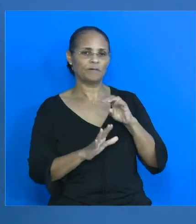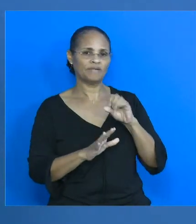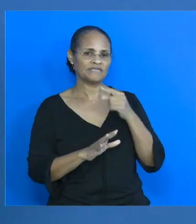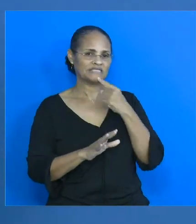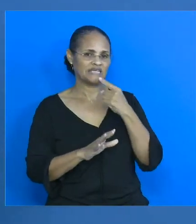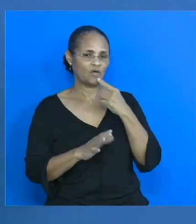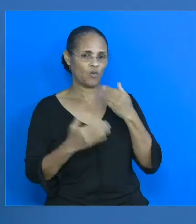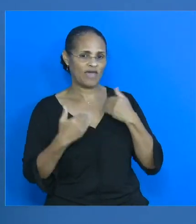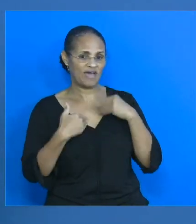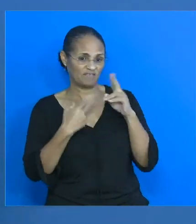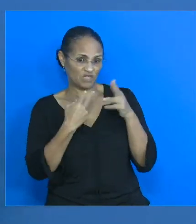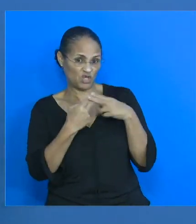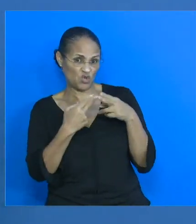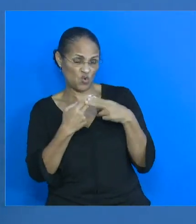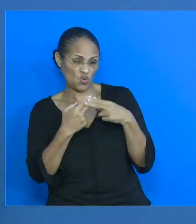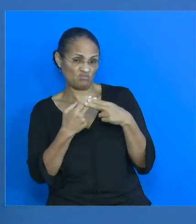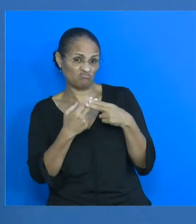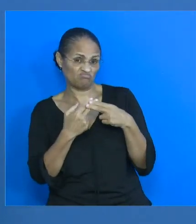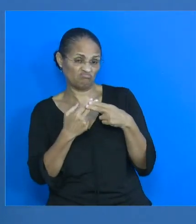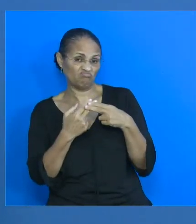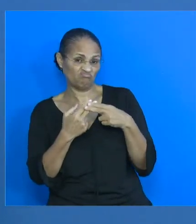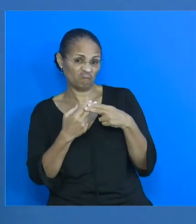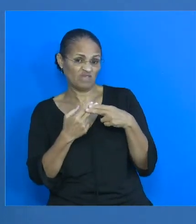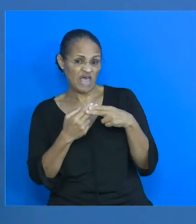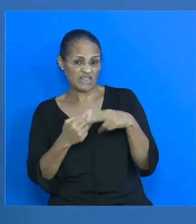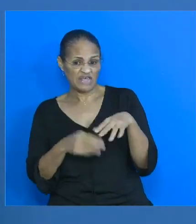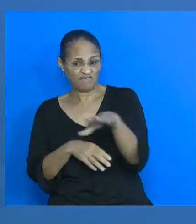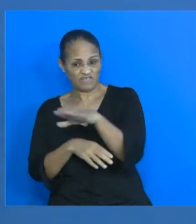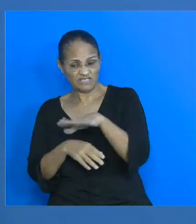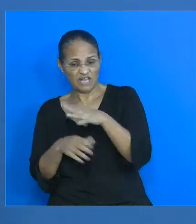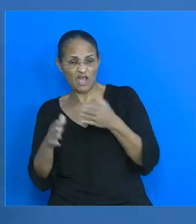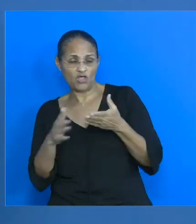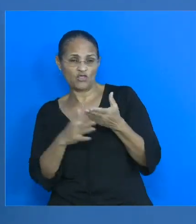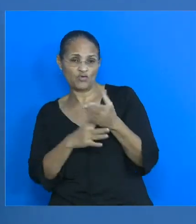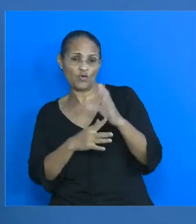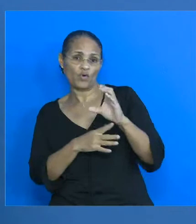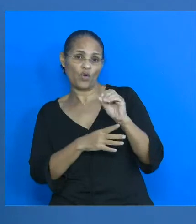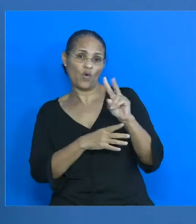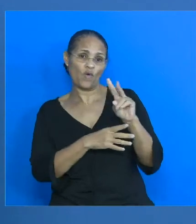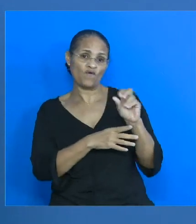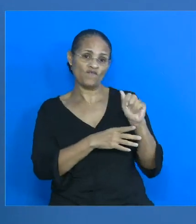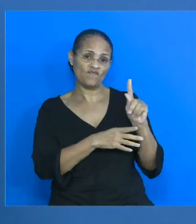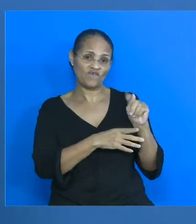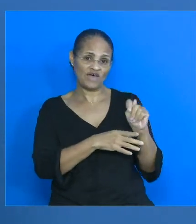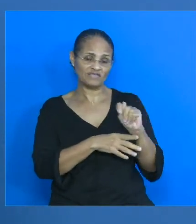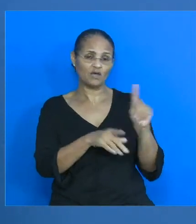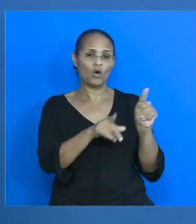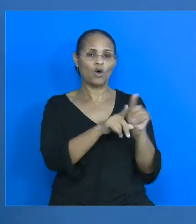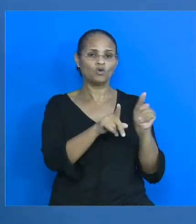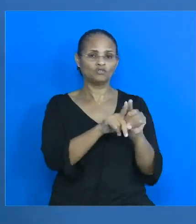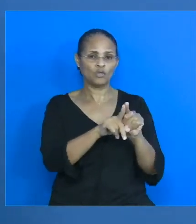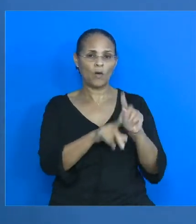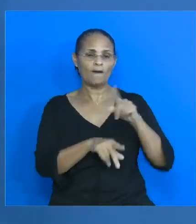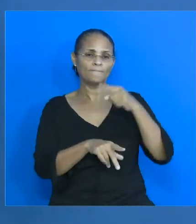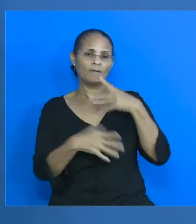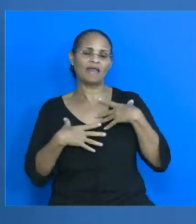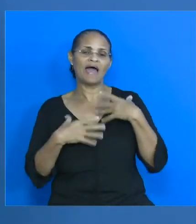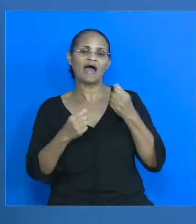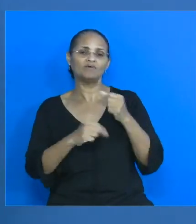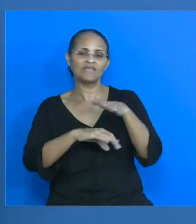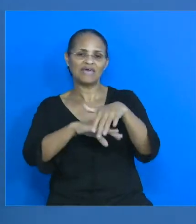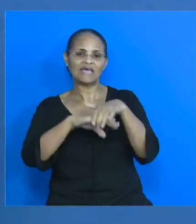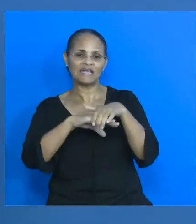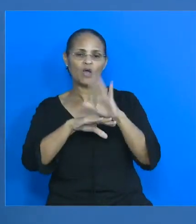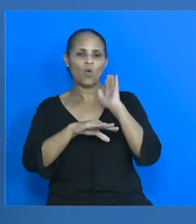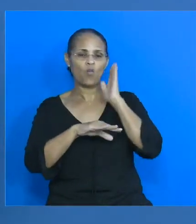secured, Bermuda has secured the facility through COVAX facility, as well as Public Health England have indicated that they too